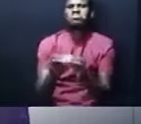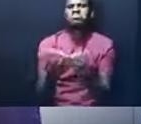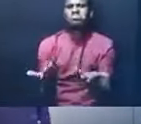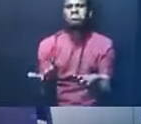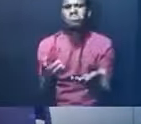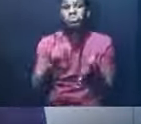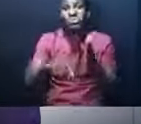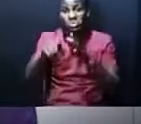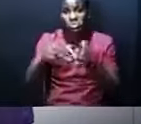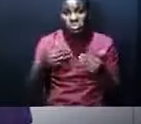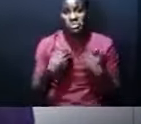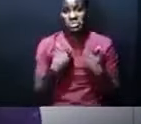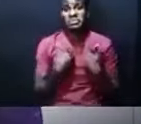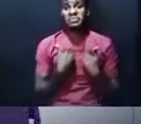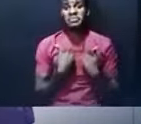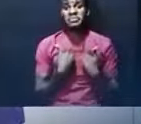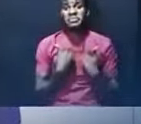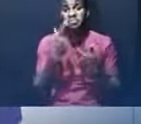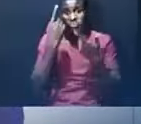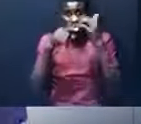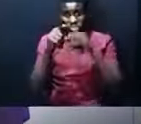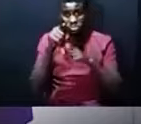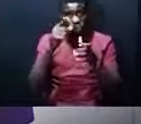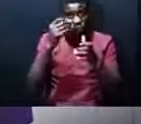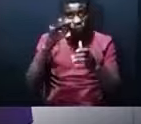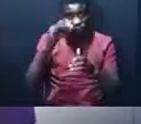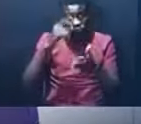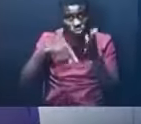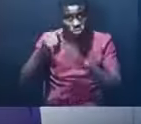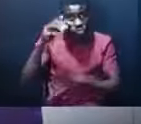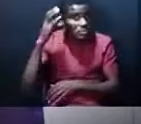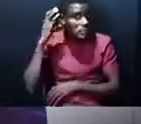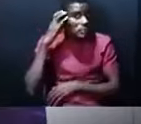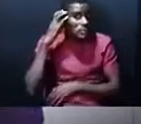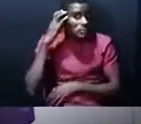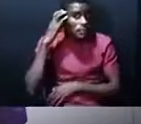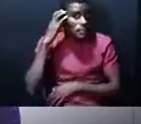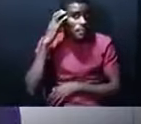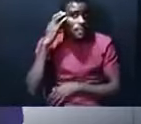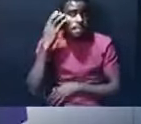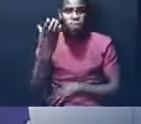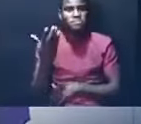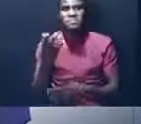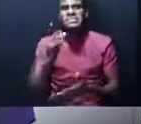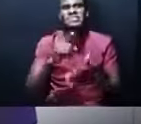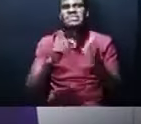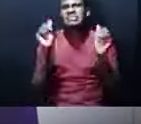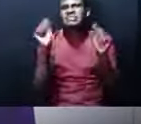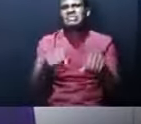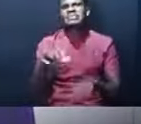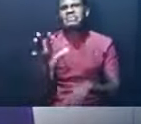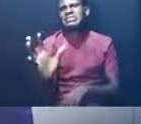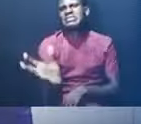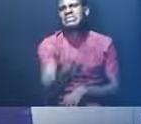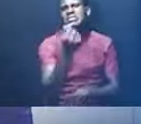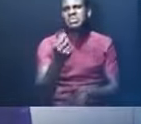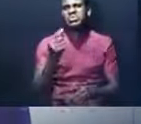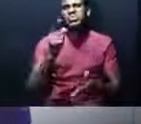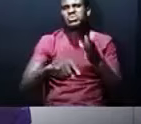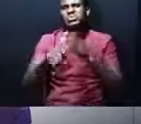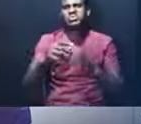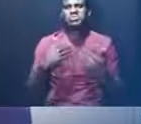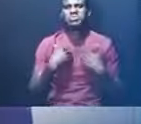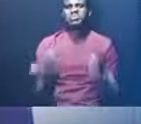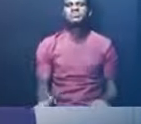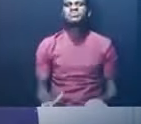What you have, because of what you are hearing, can take away even what you